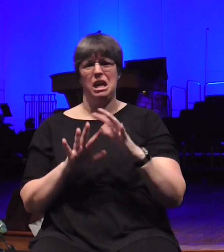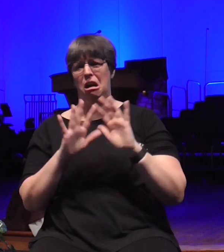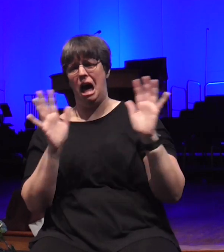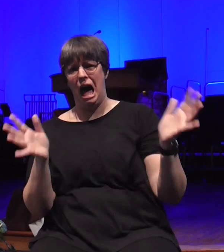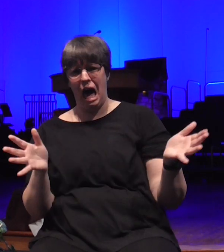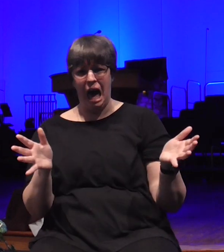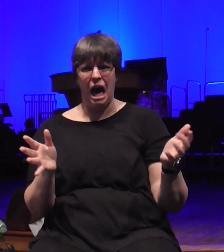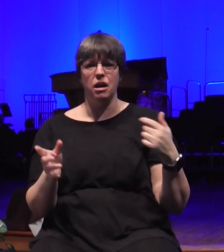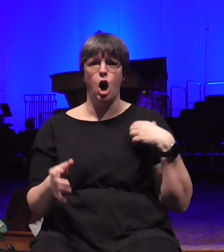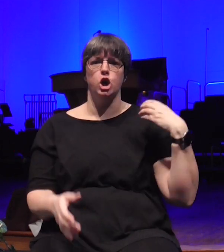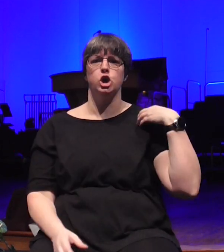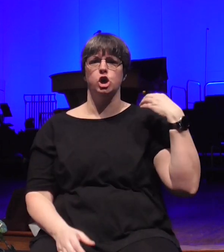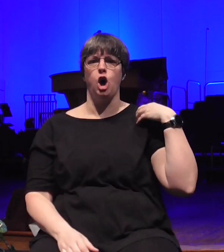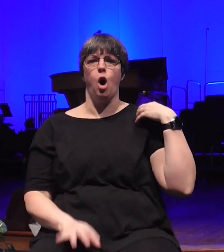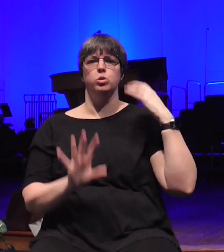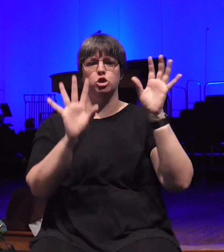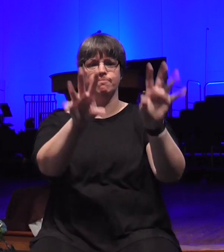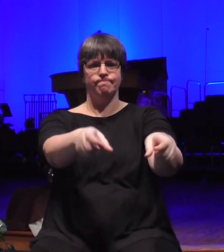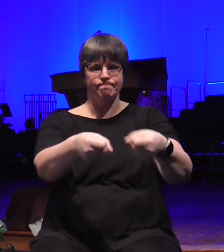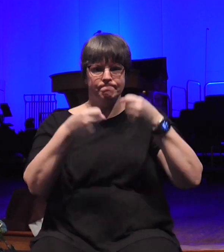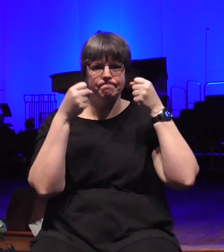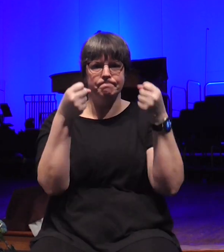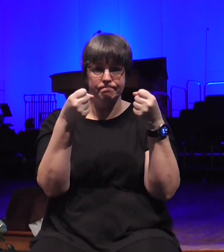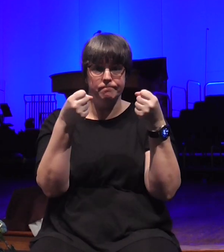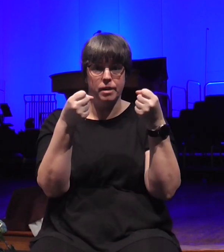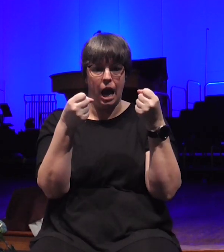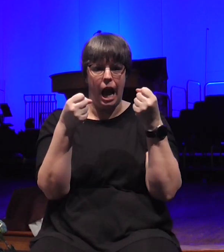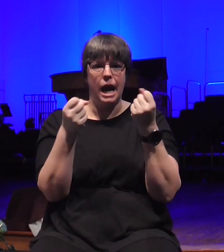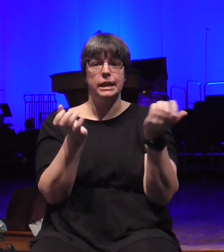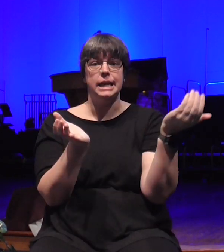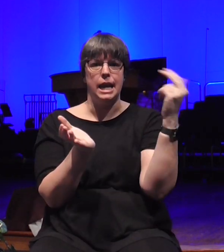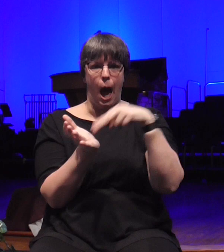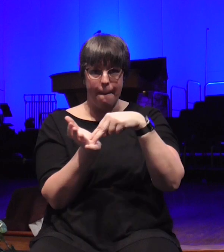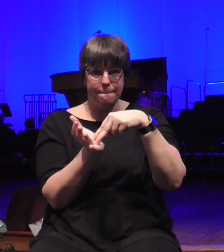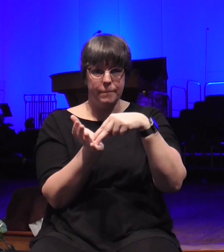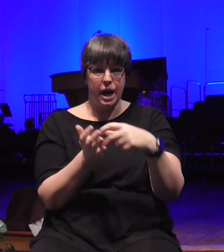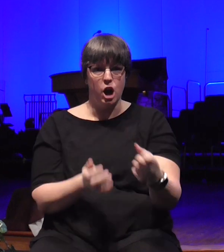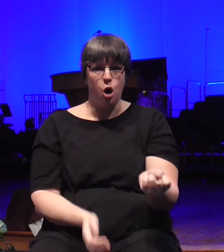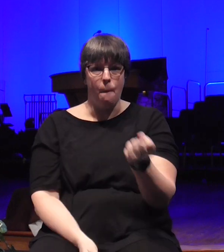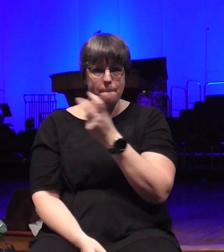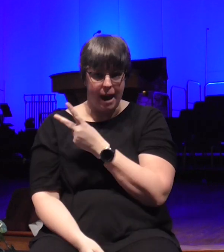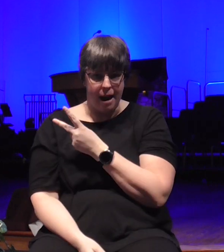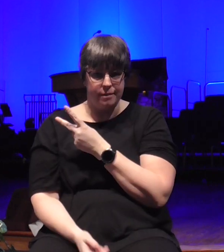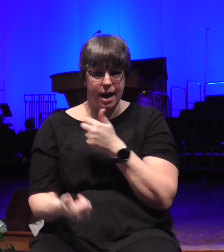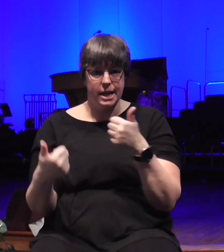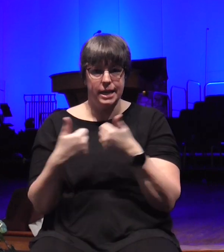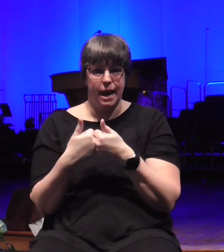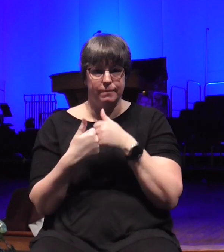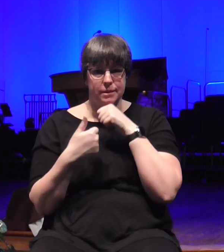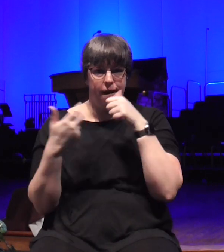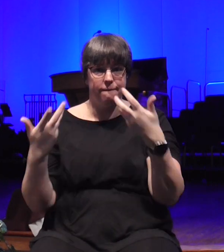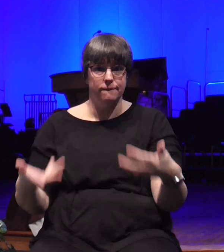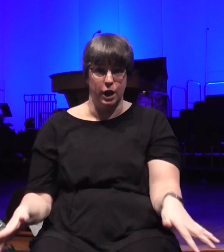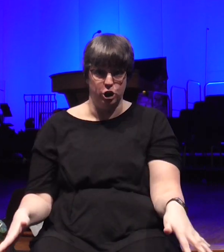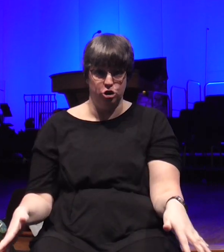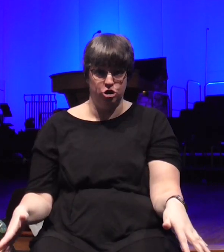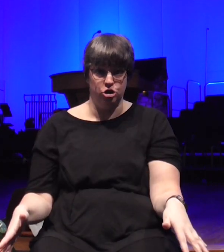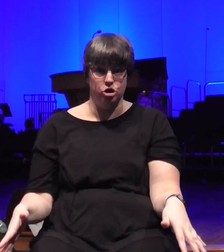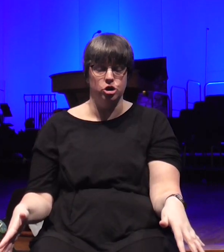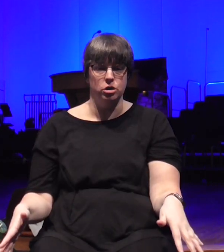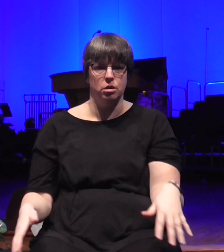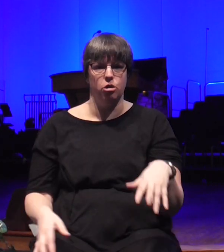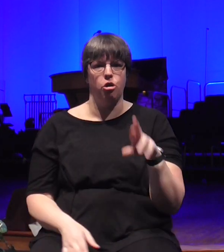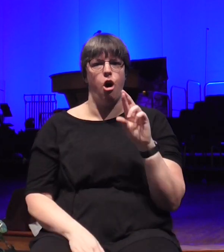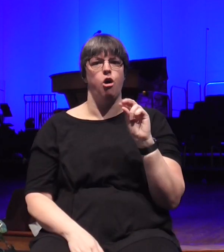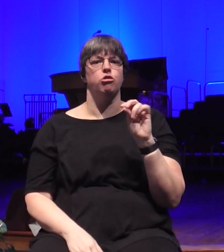pads and he said, "Roy, get up and go back. The game isn't over yet." And